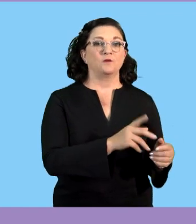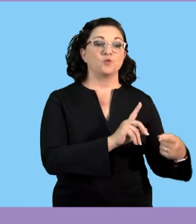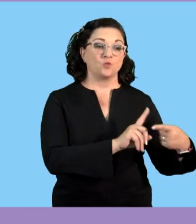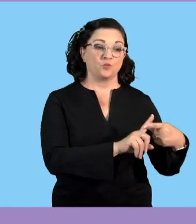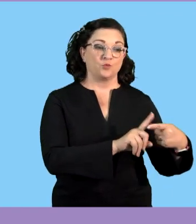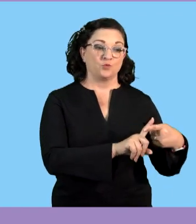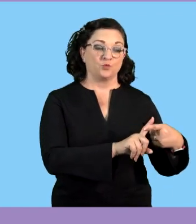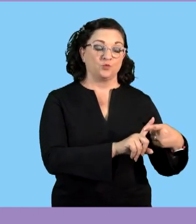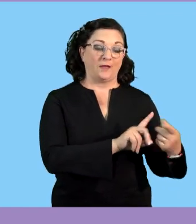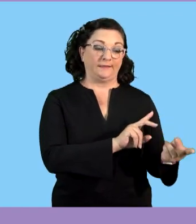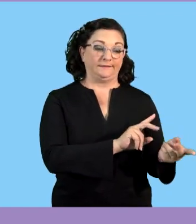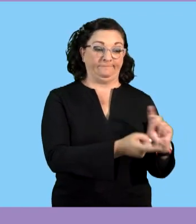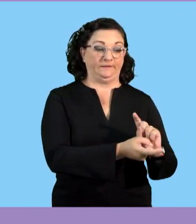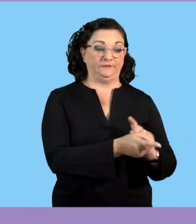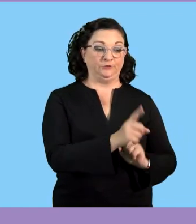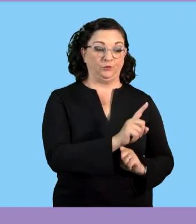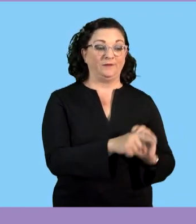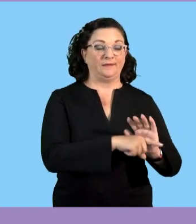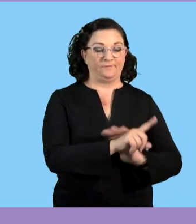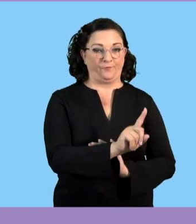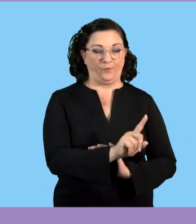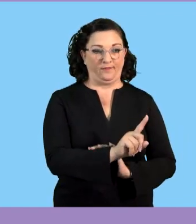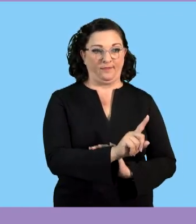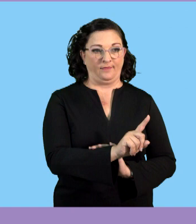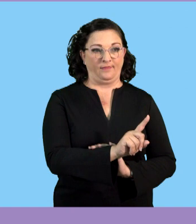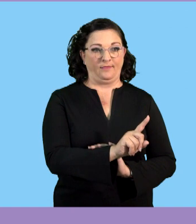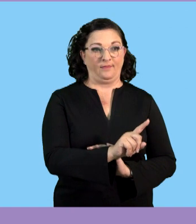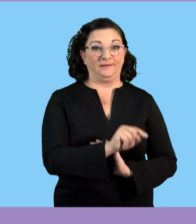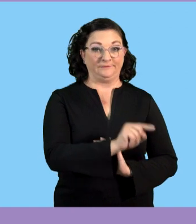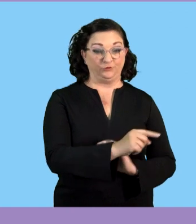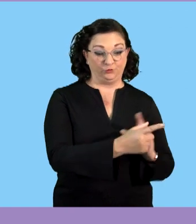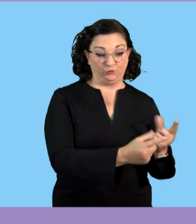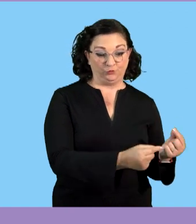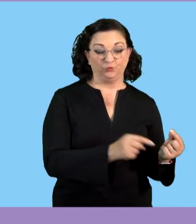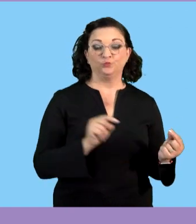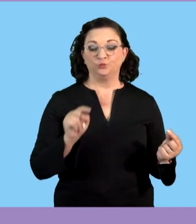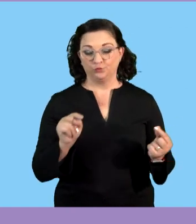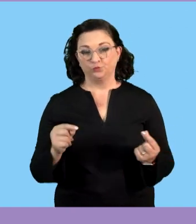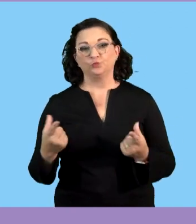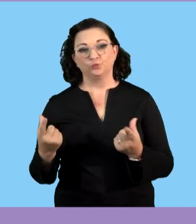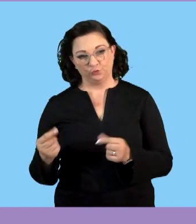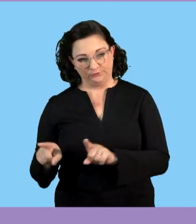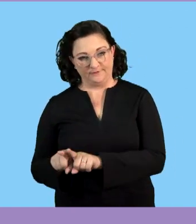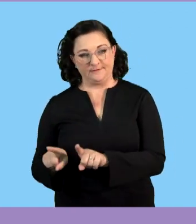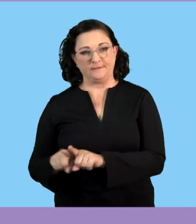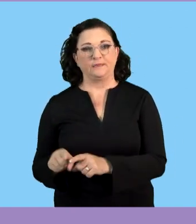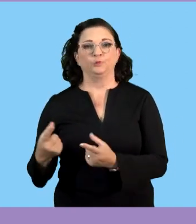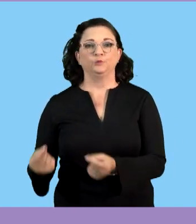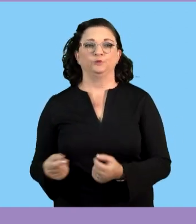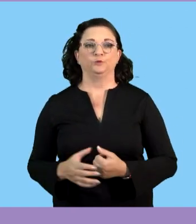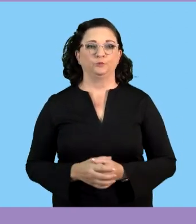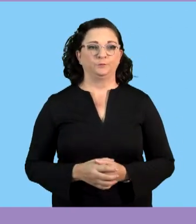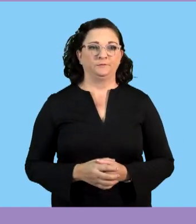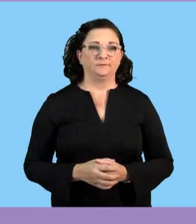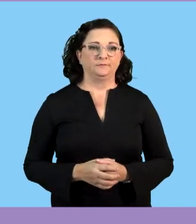add its additive inverse, which is a negative 1. And what I do on one side, I have to go do on the other